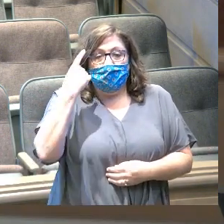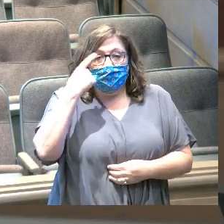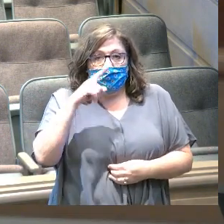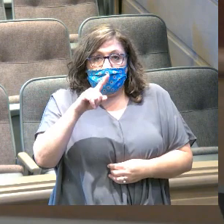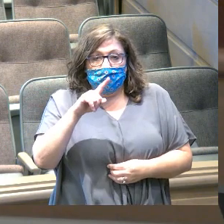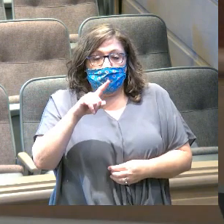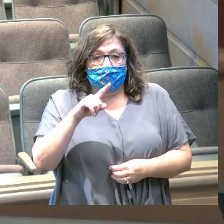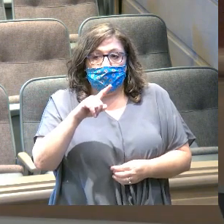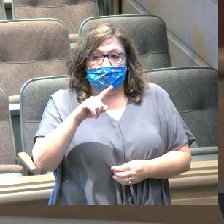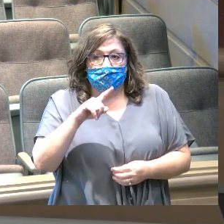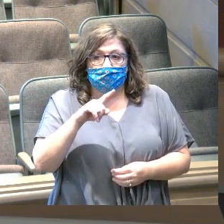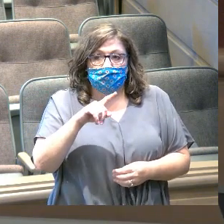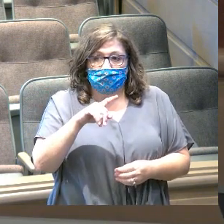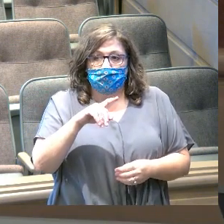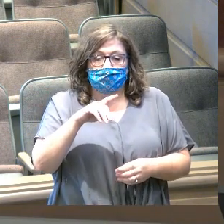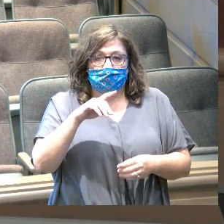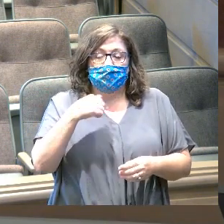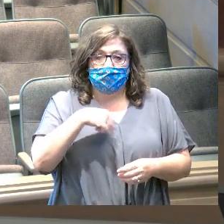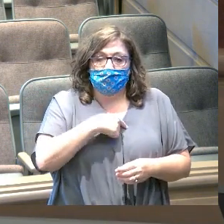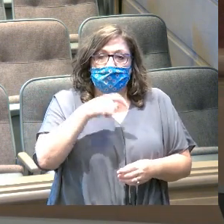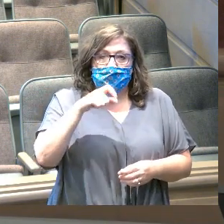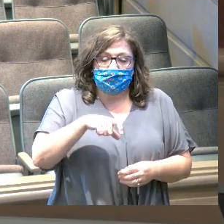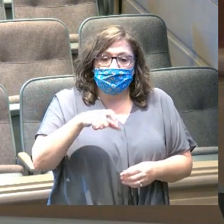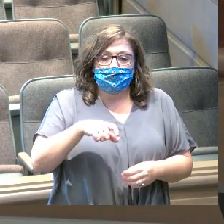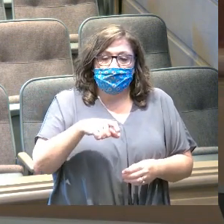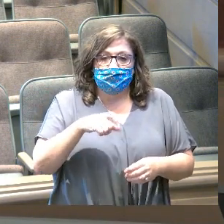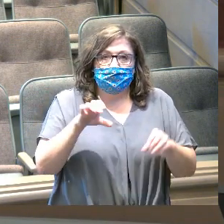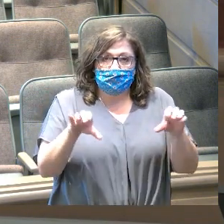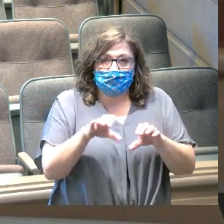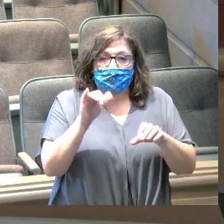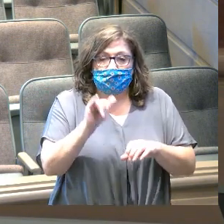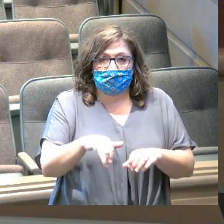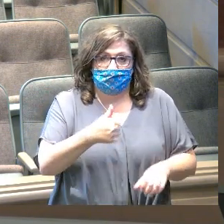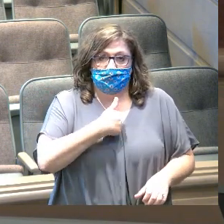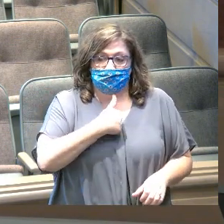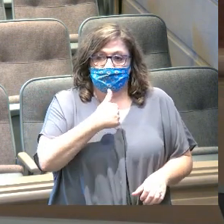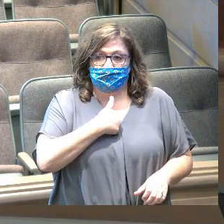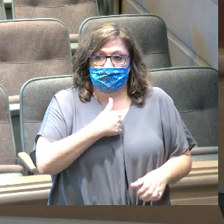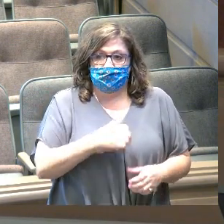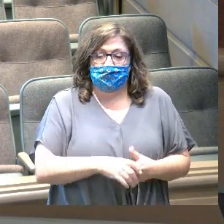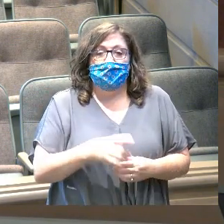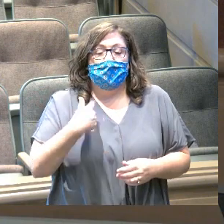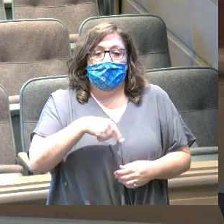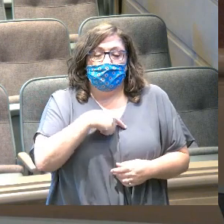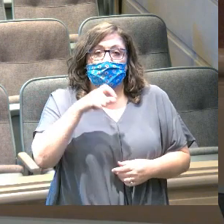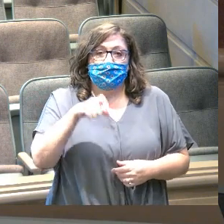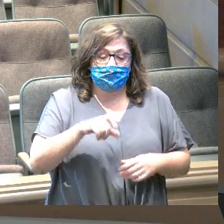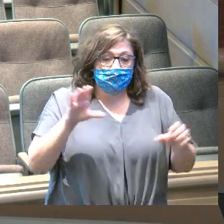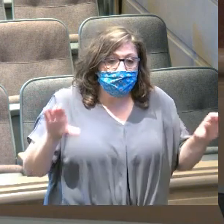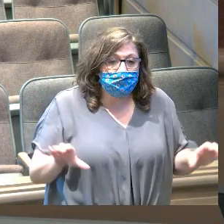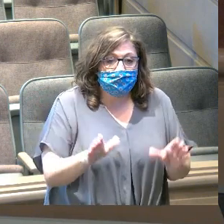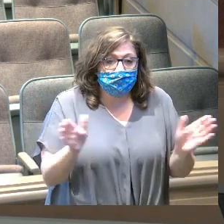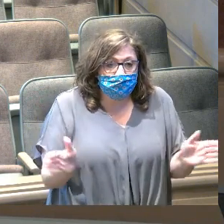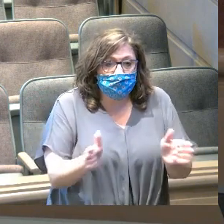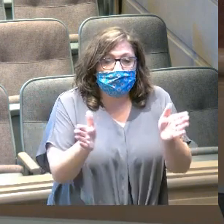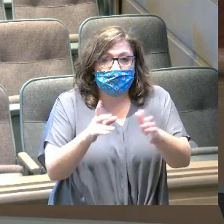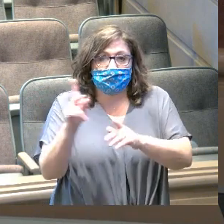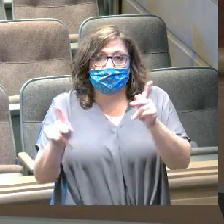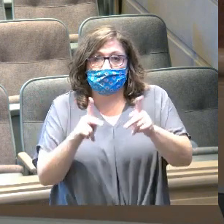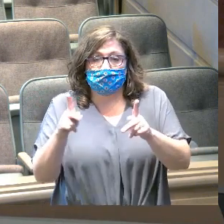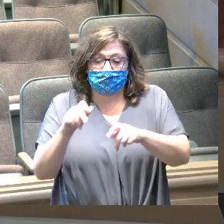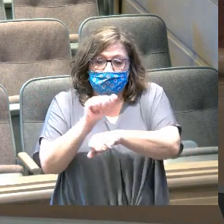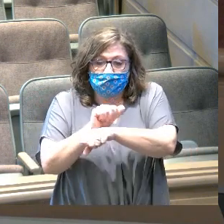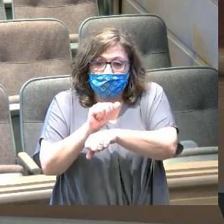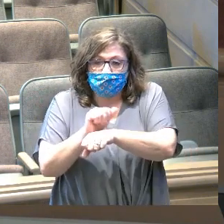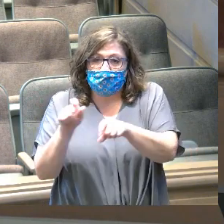imported. We should be producing this ourselves. We should encourage people to work